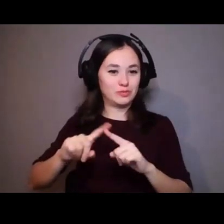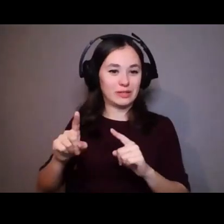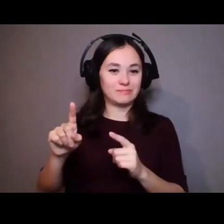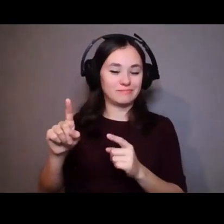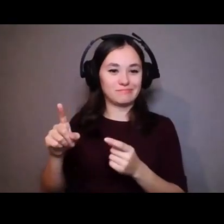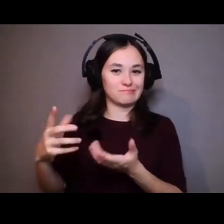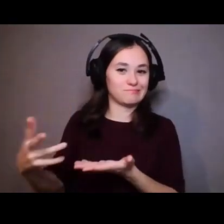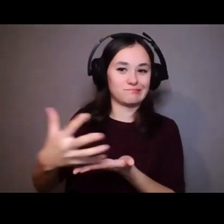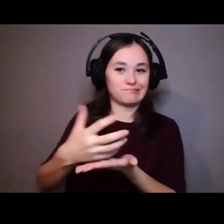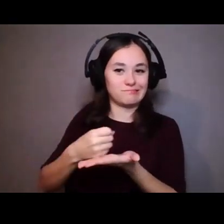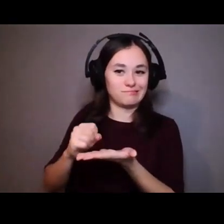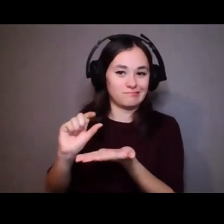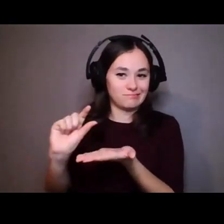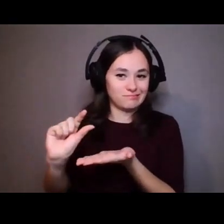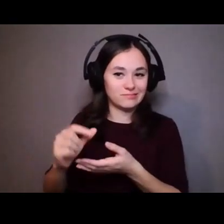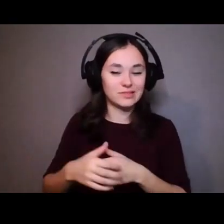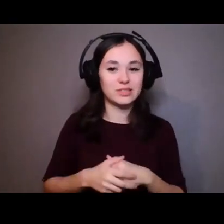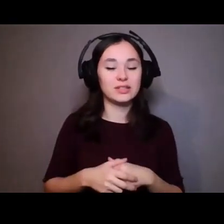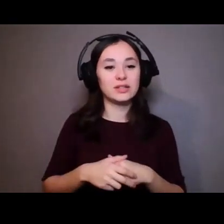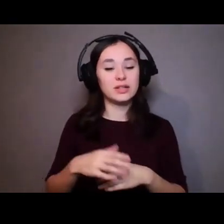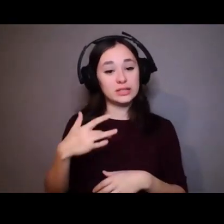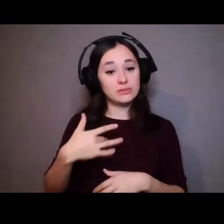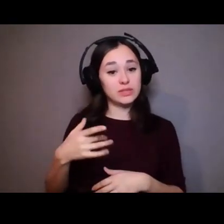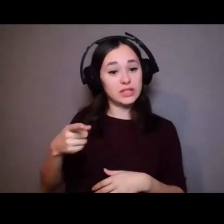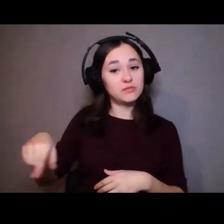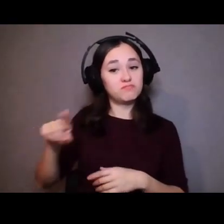is generally associated with positively